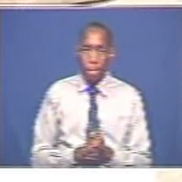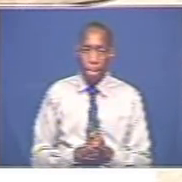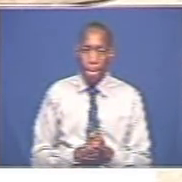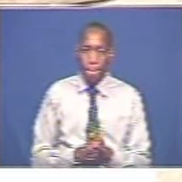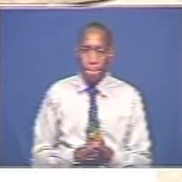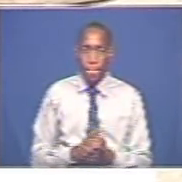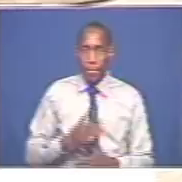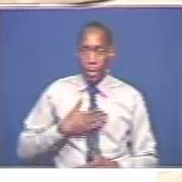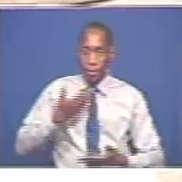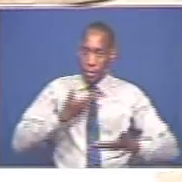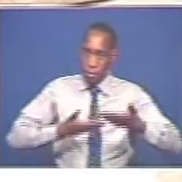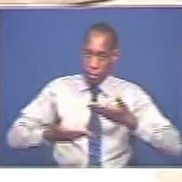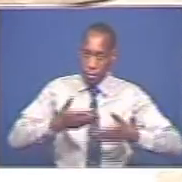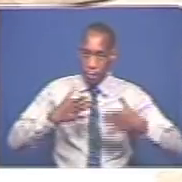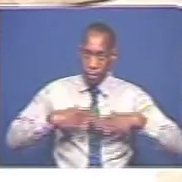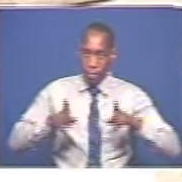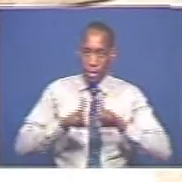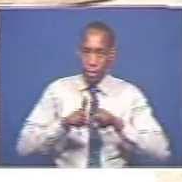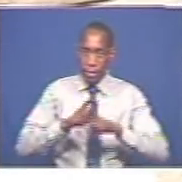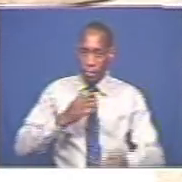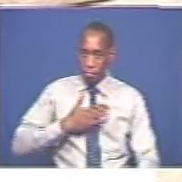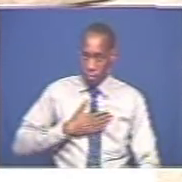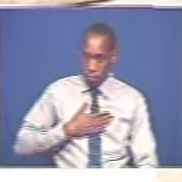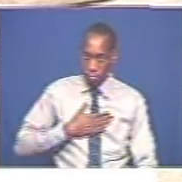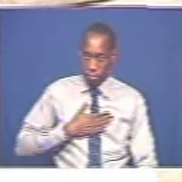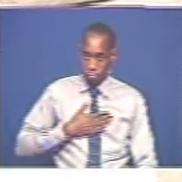I'll talk to people like me. And